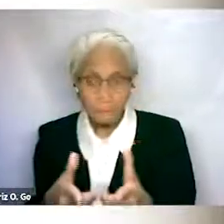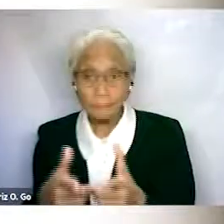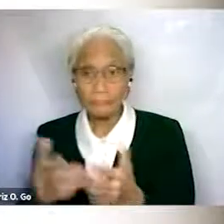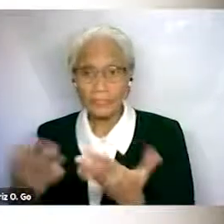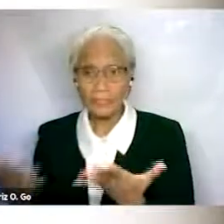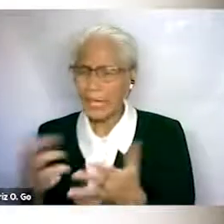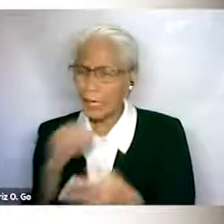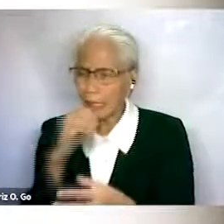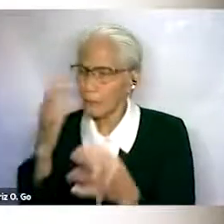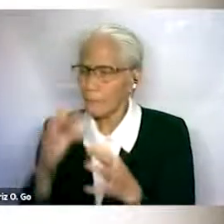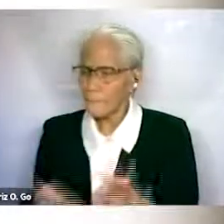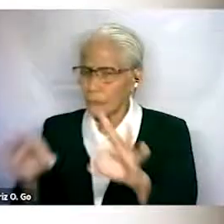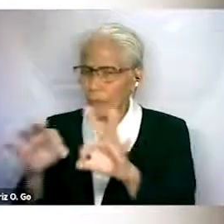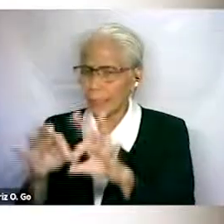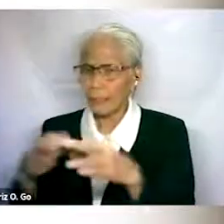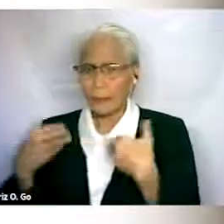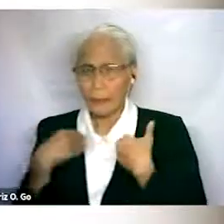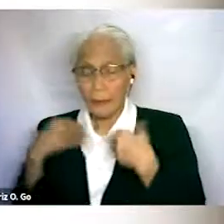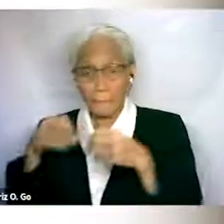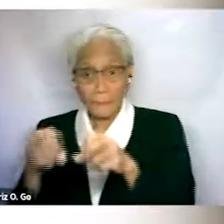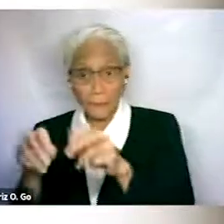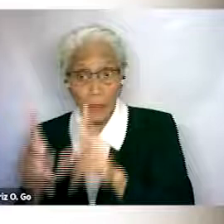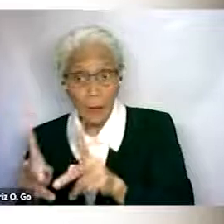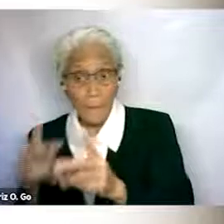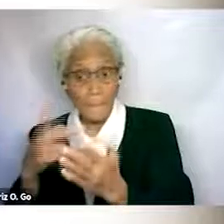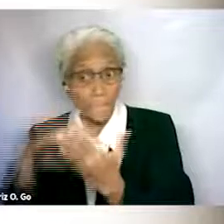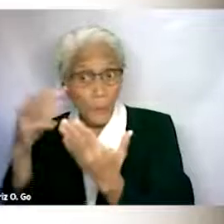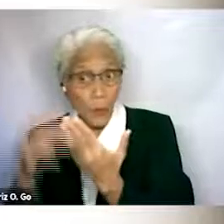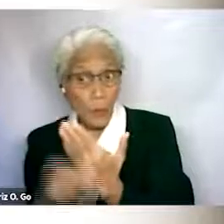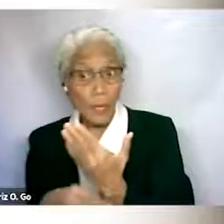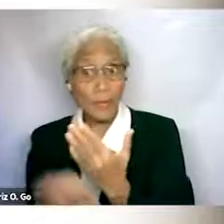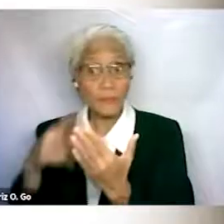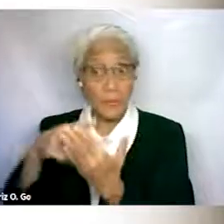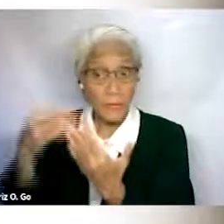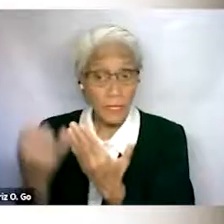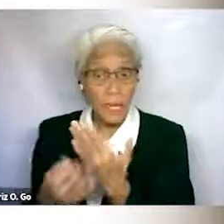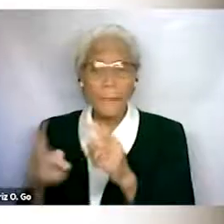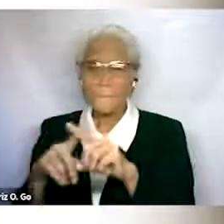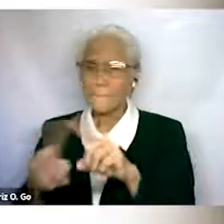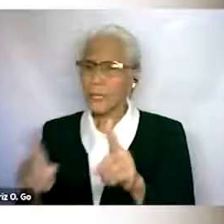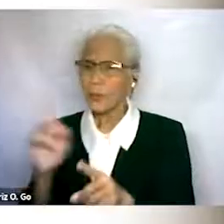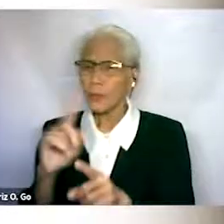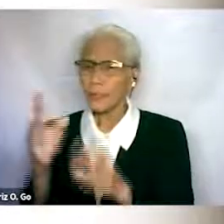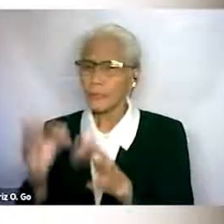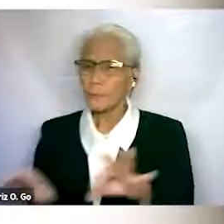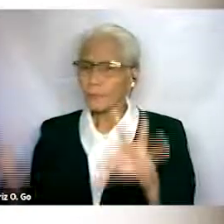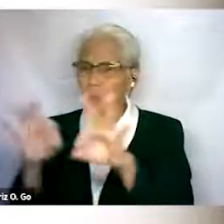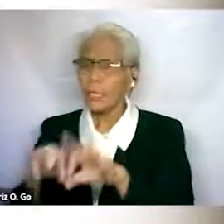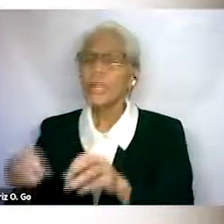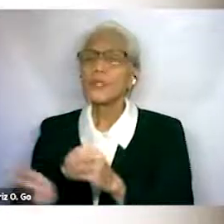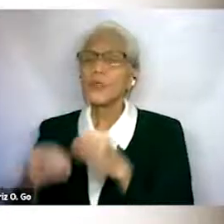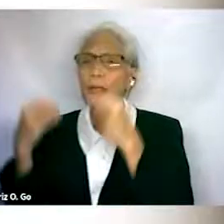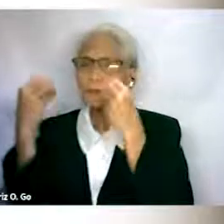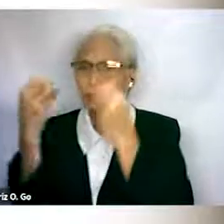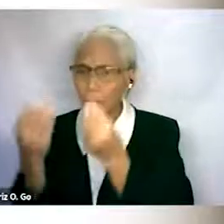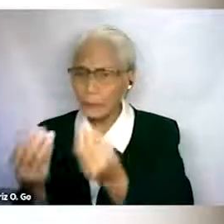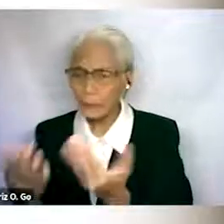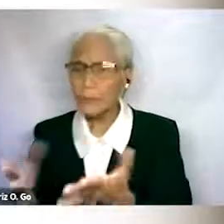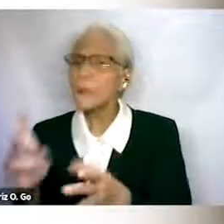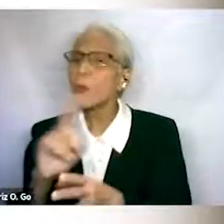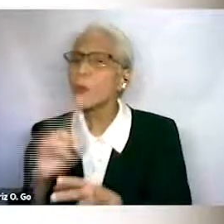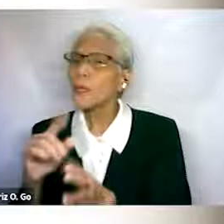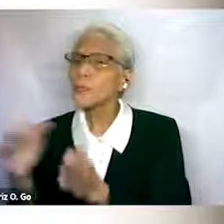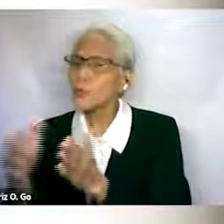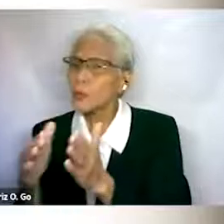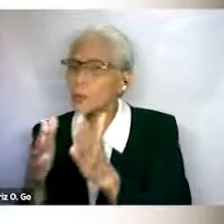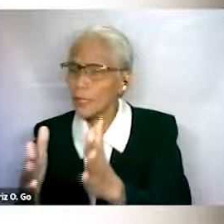that CEDAW particularly looks into it. And this is also applicable in terms of reporting on how we look at programs that the states adopt in